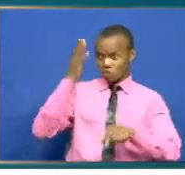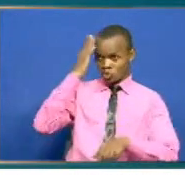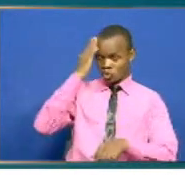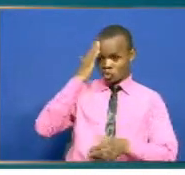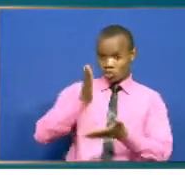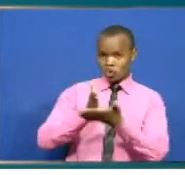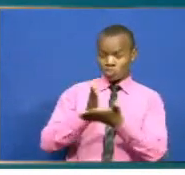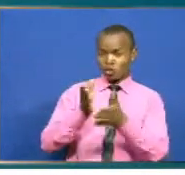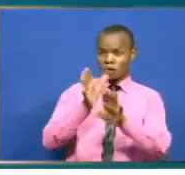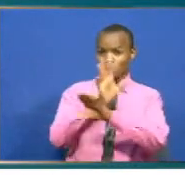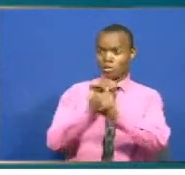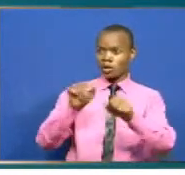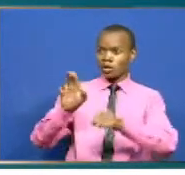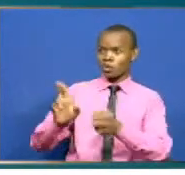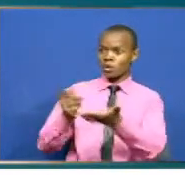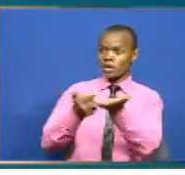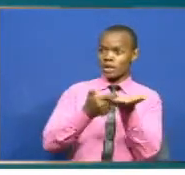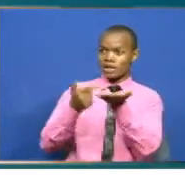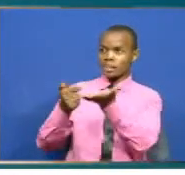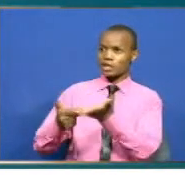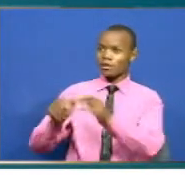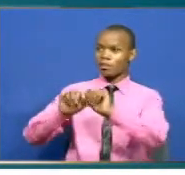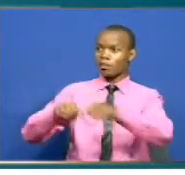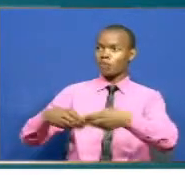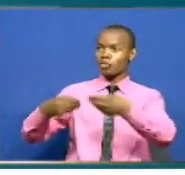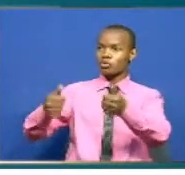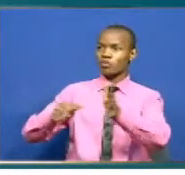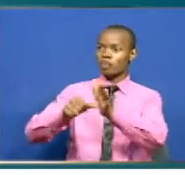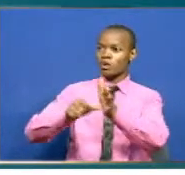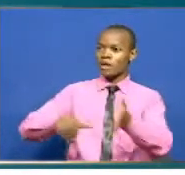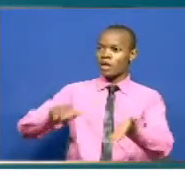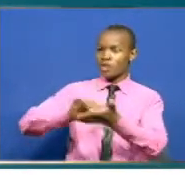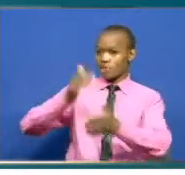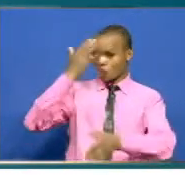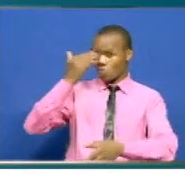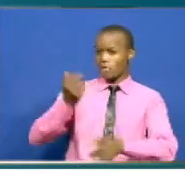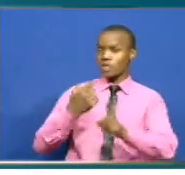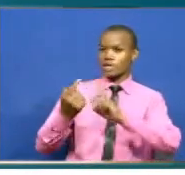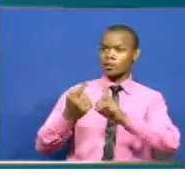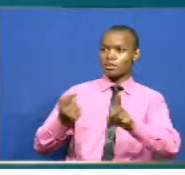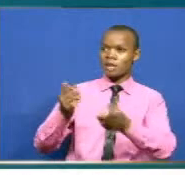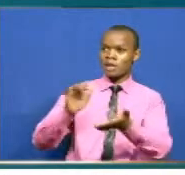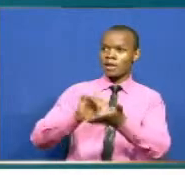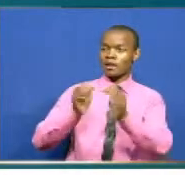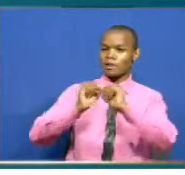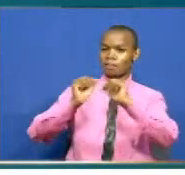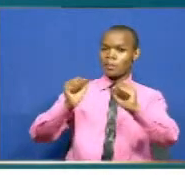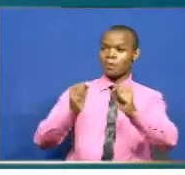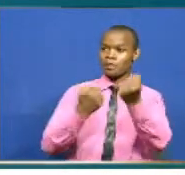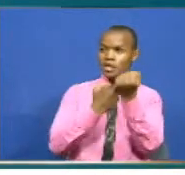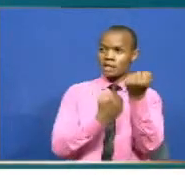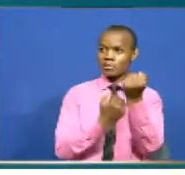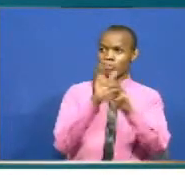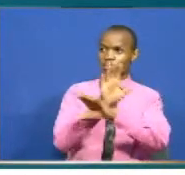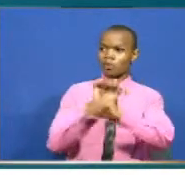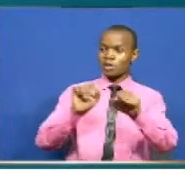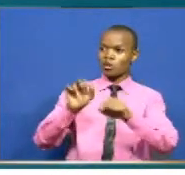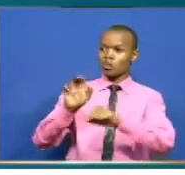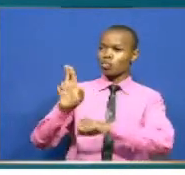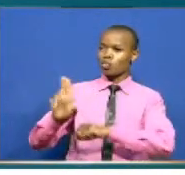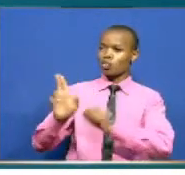of the president for this consideration as I speak to you. That's why I'm speaking in confidence that my support to the president's agenda will always be